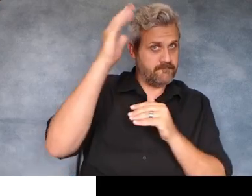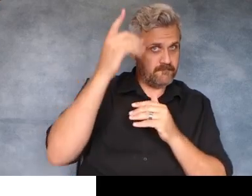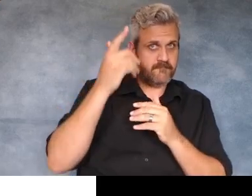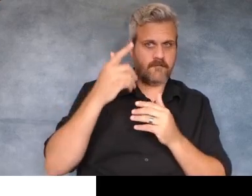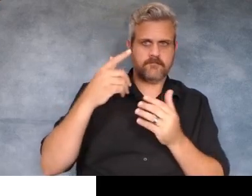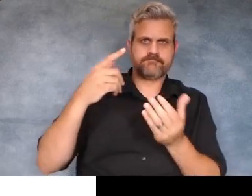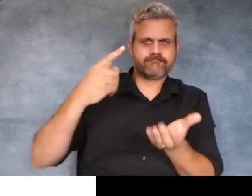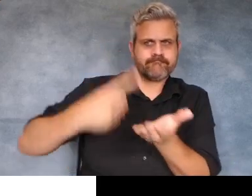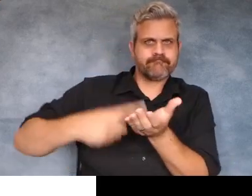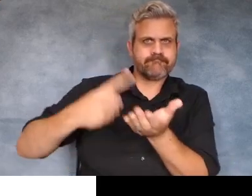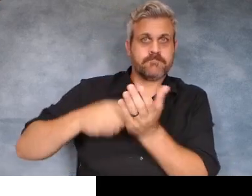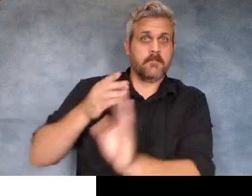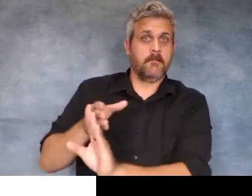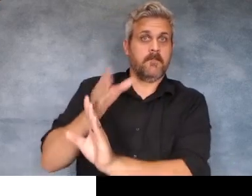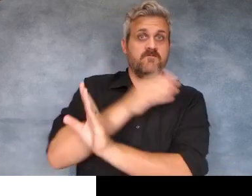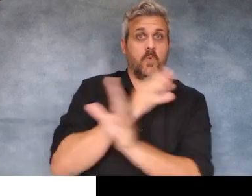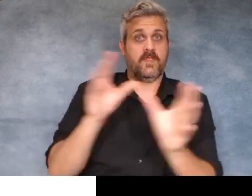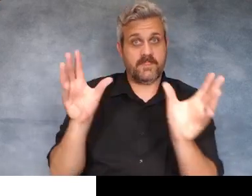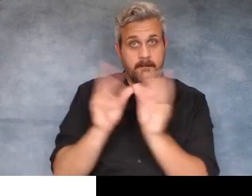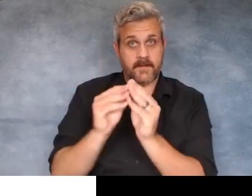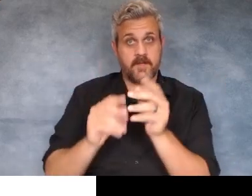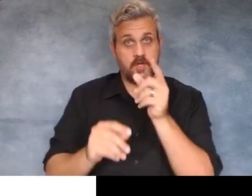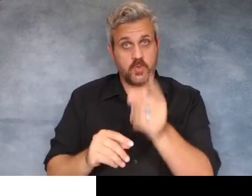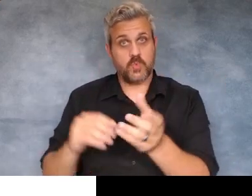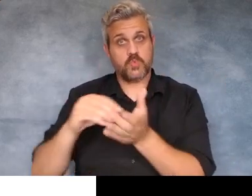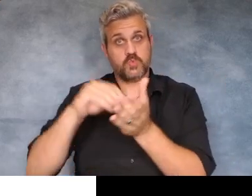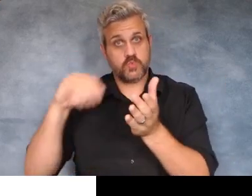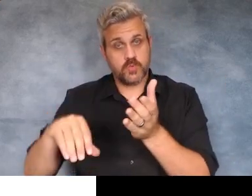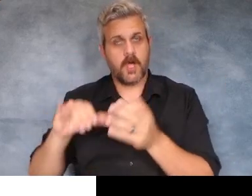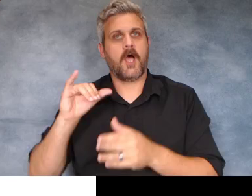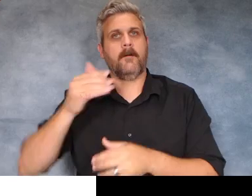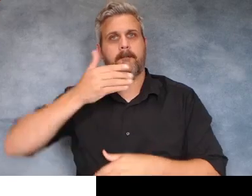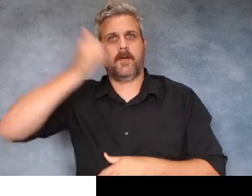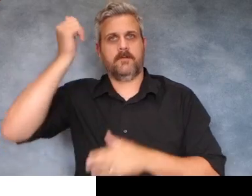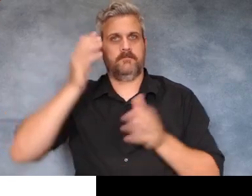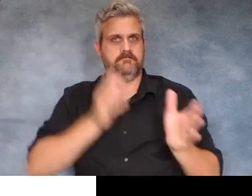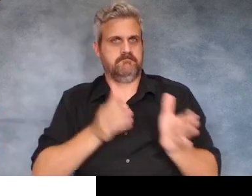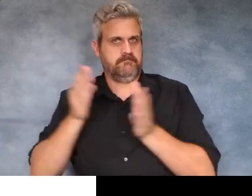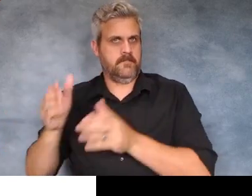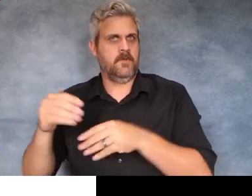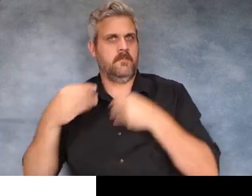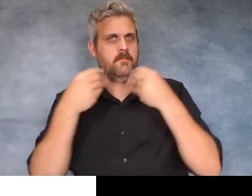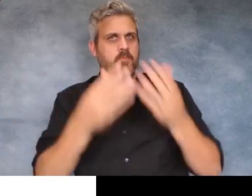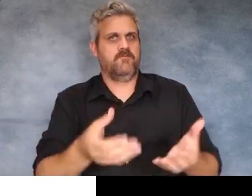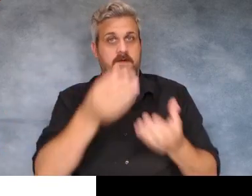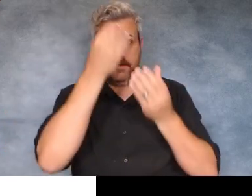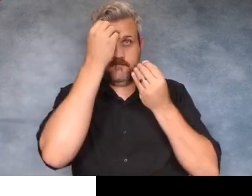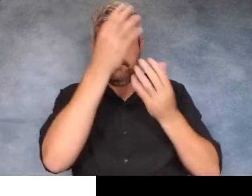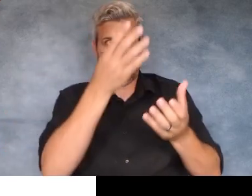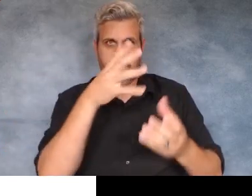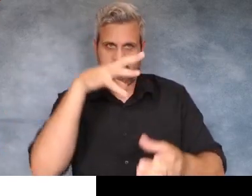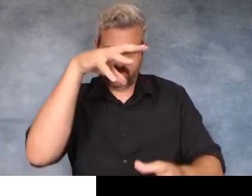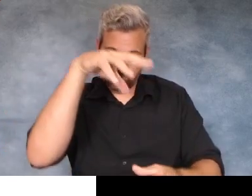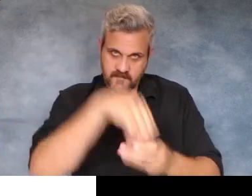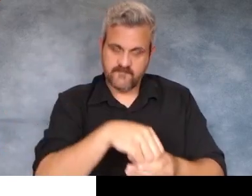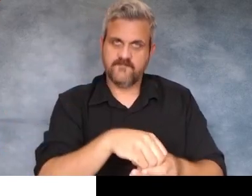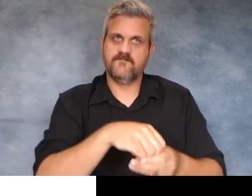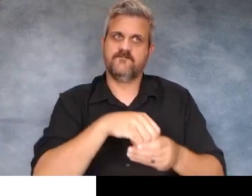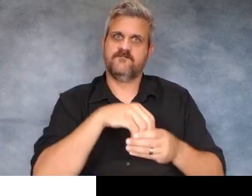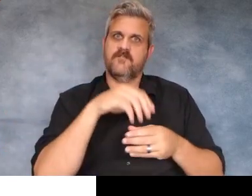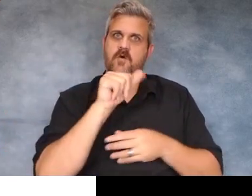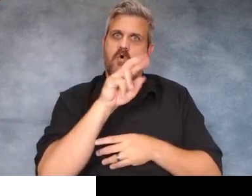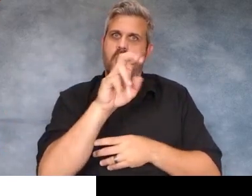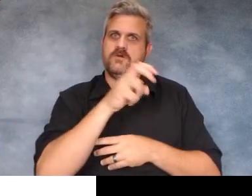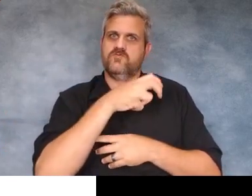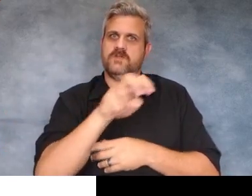discussion prior to the meeting, both you and your student will be better prepared to provide input and actively participate in the ARC